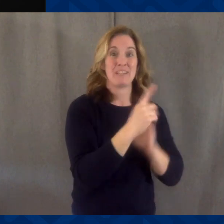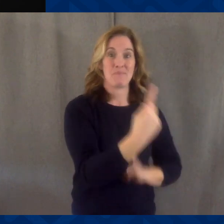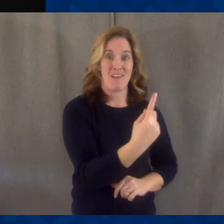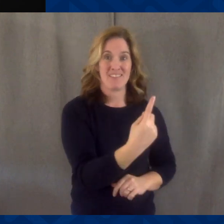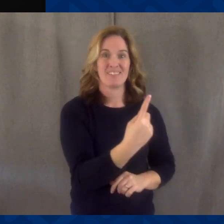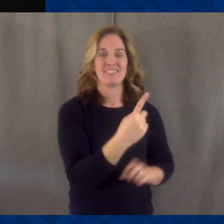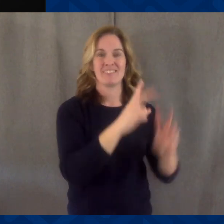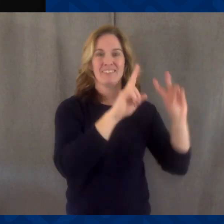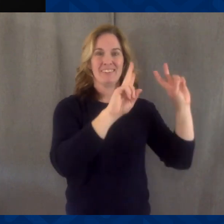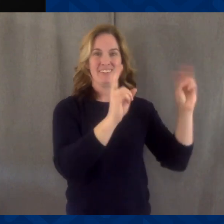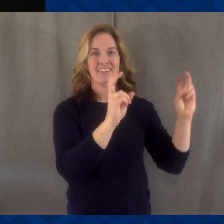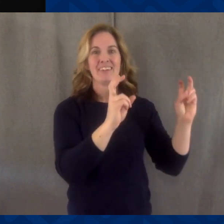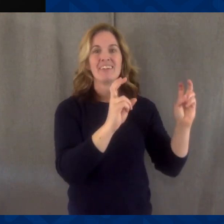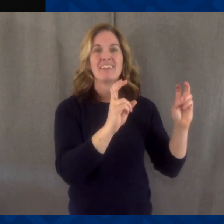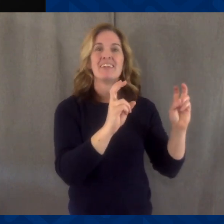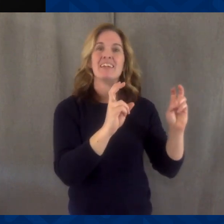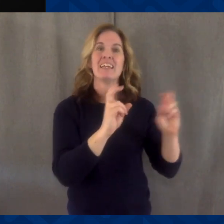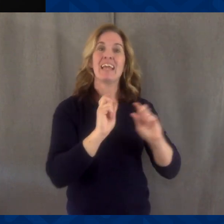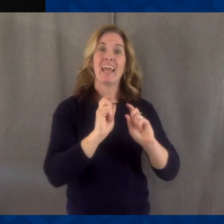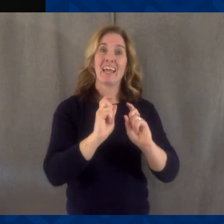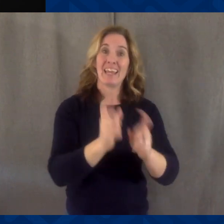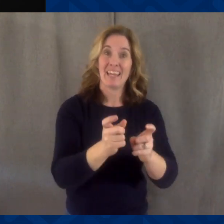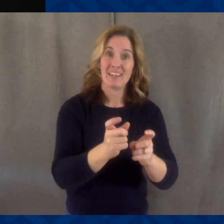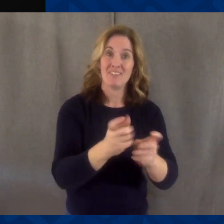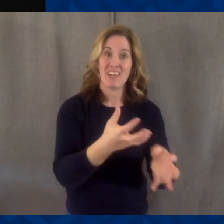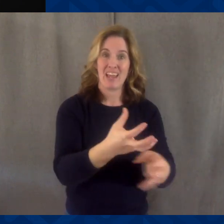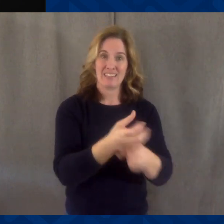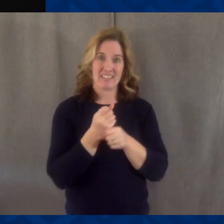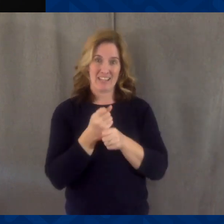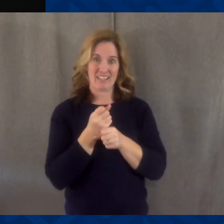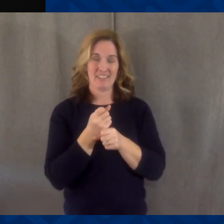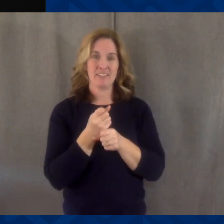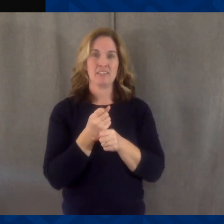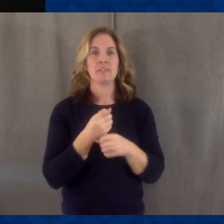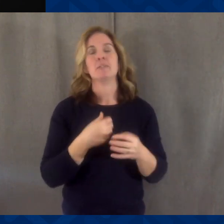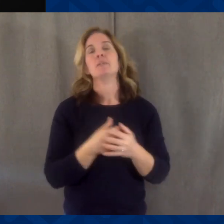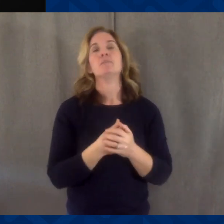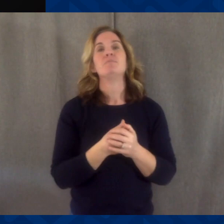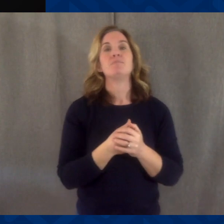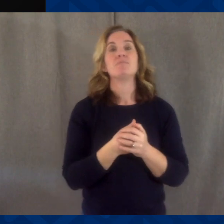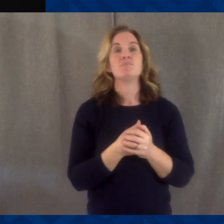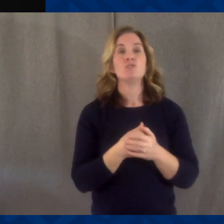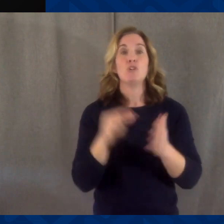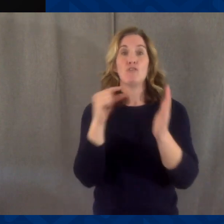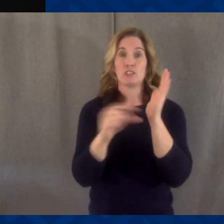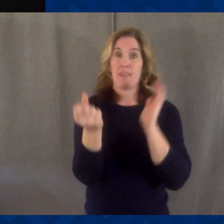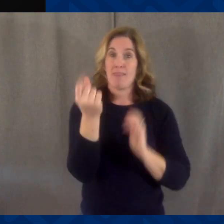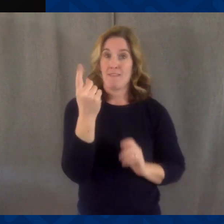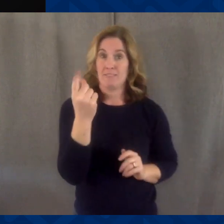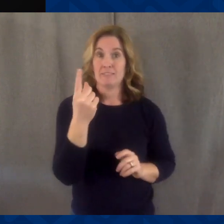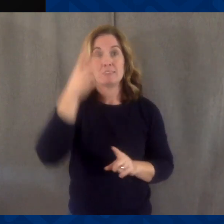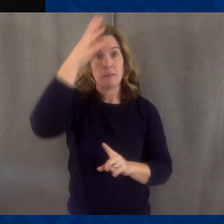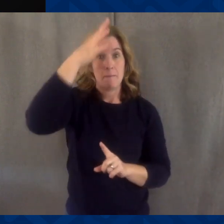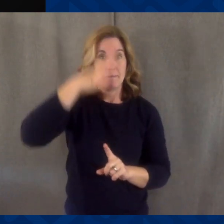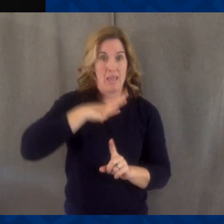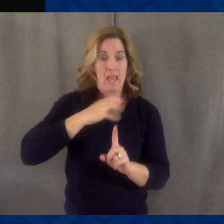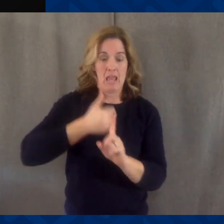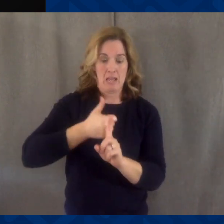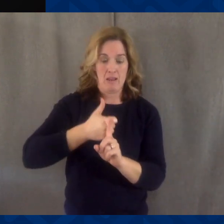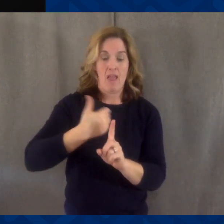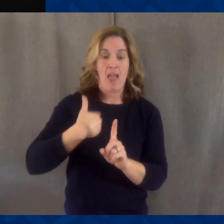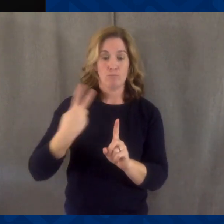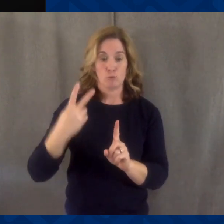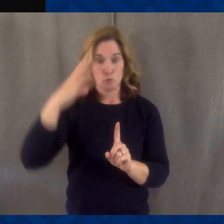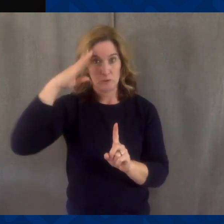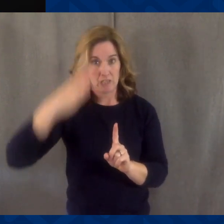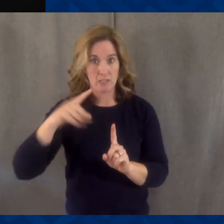I'm calling give and take. Give and take. Verse 11 says that there was a certain man, who had two sons.